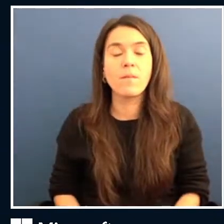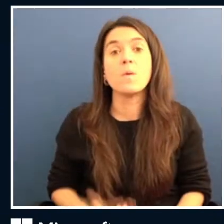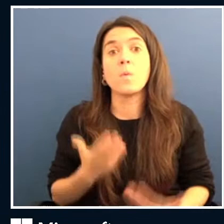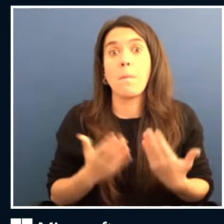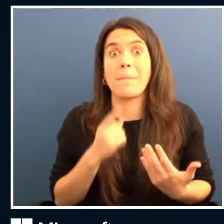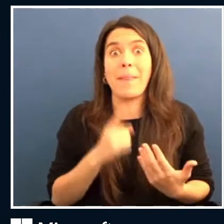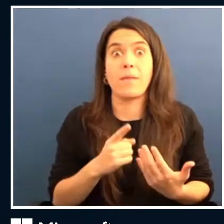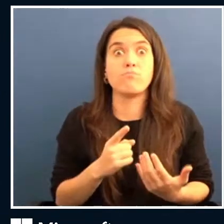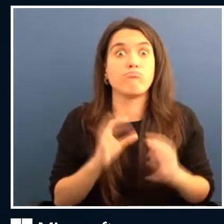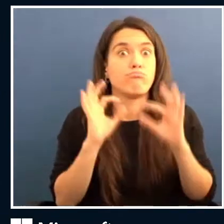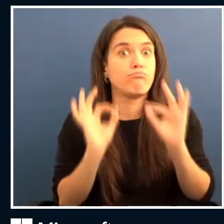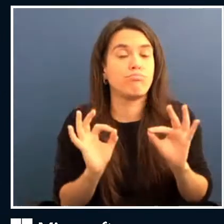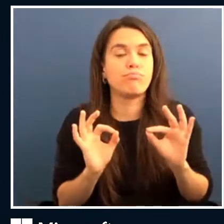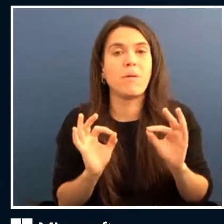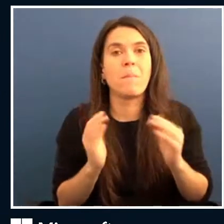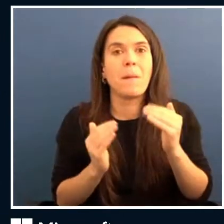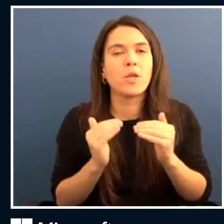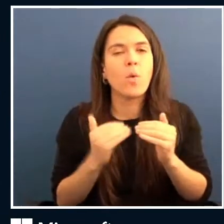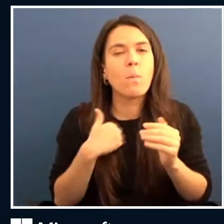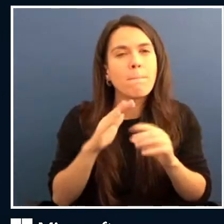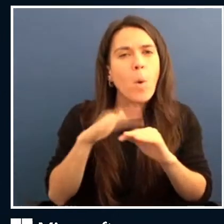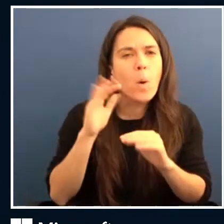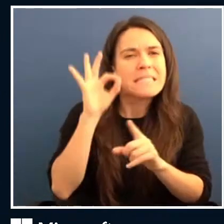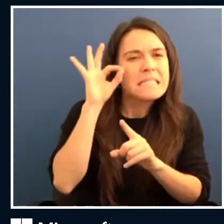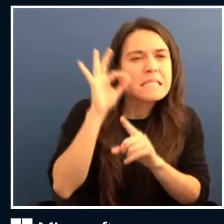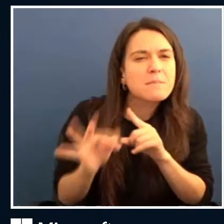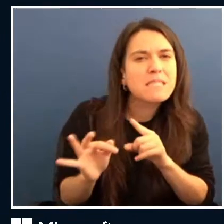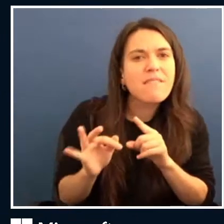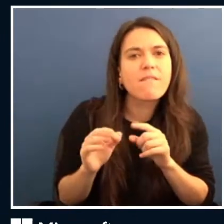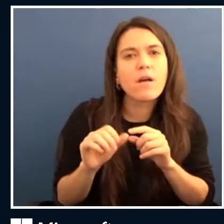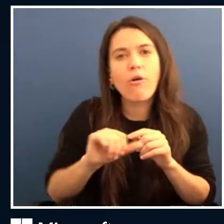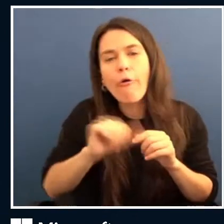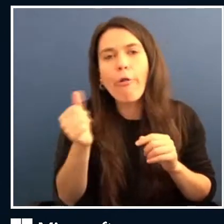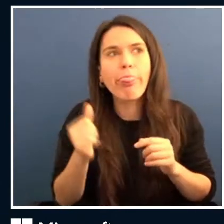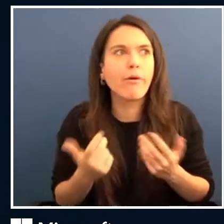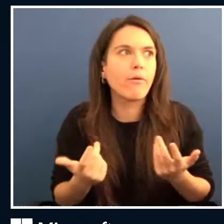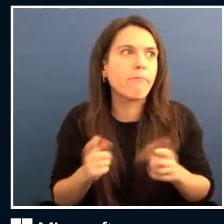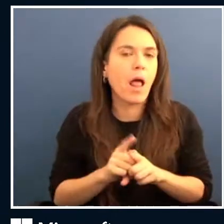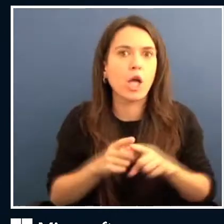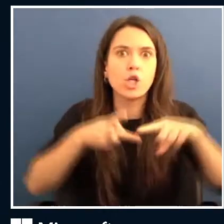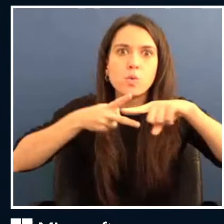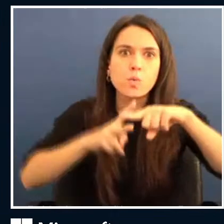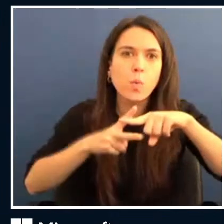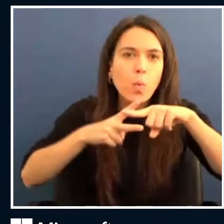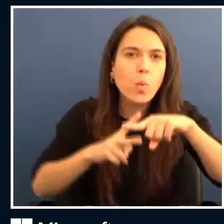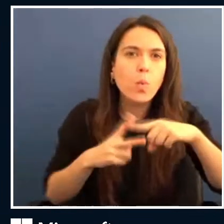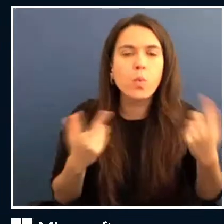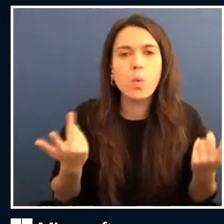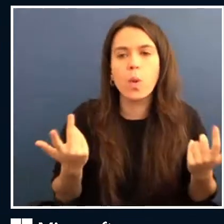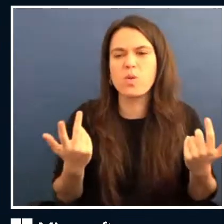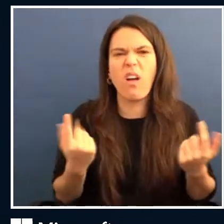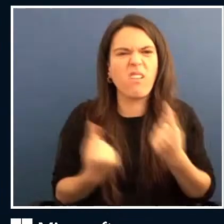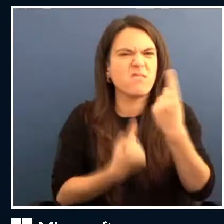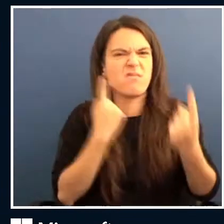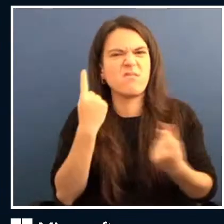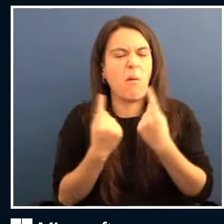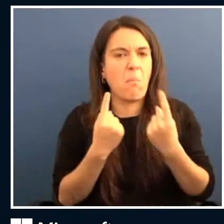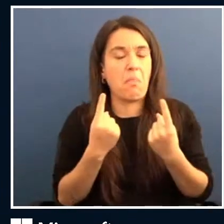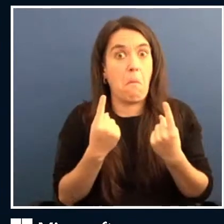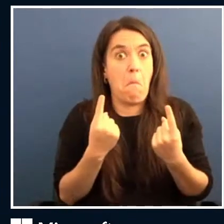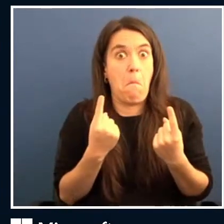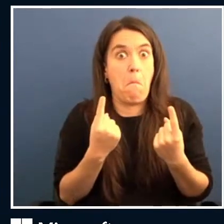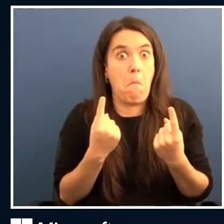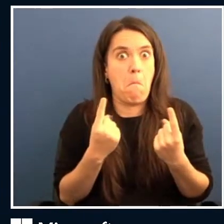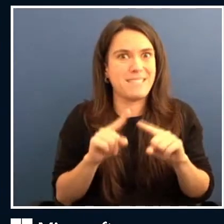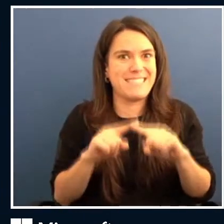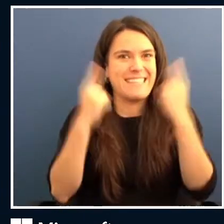well. If you have some very specific objects, like, I don't know, some tools or something which is not common,